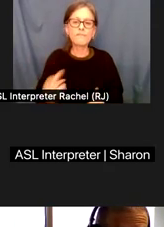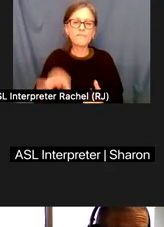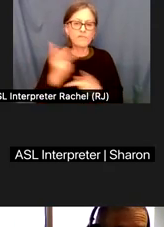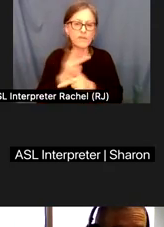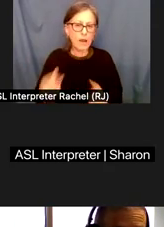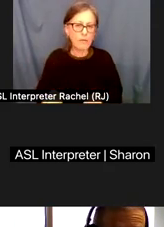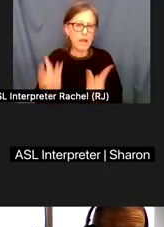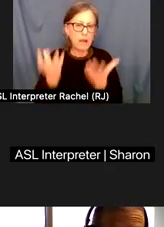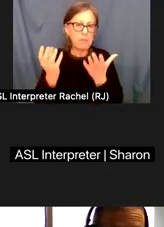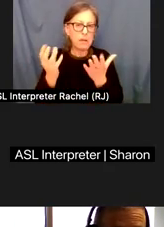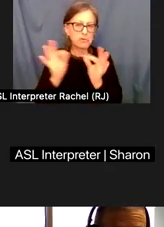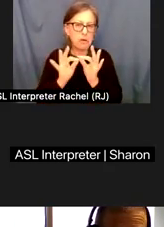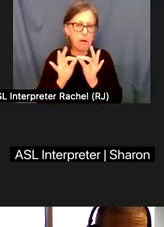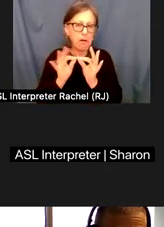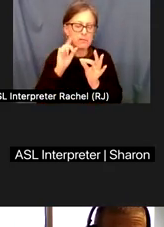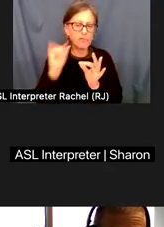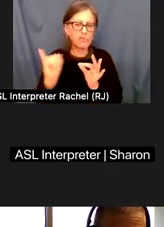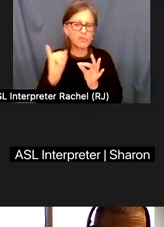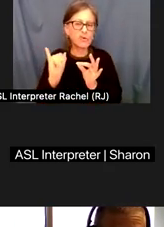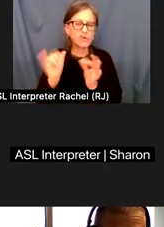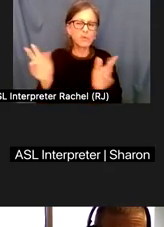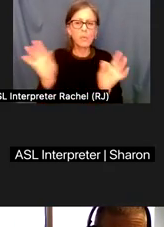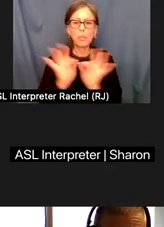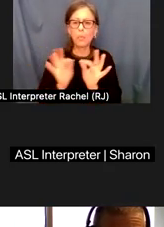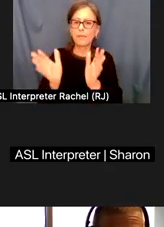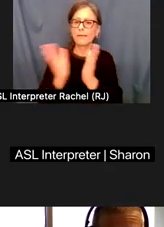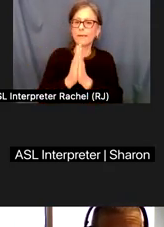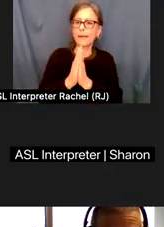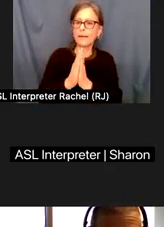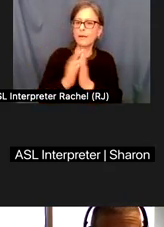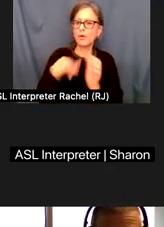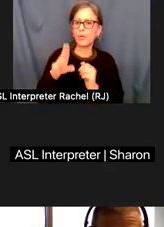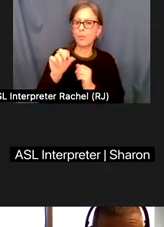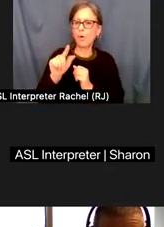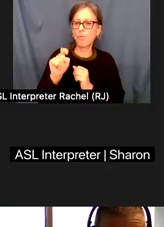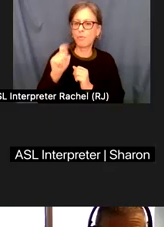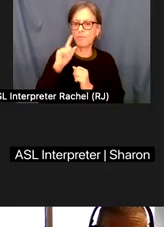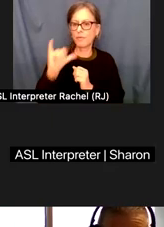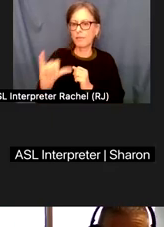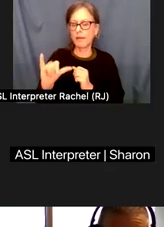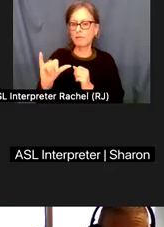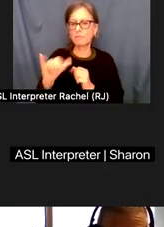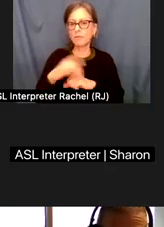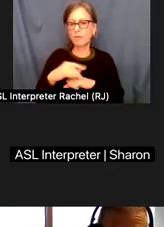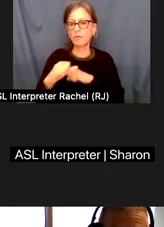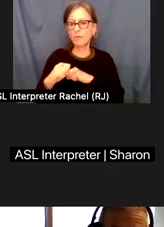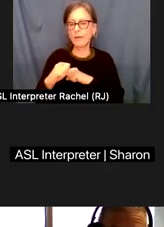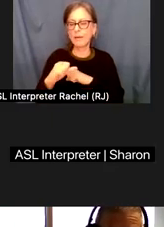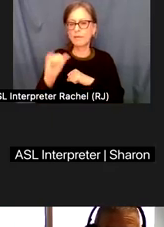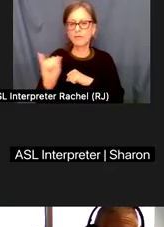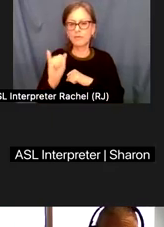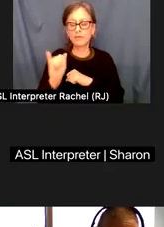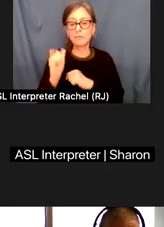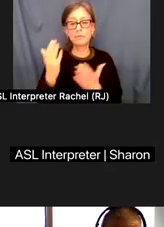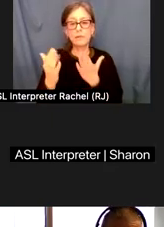encourage you to get a quote from your insurance broker of how much it would cost for earthquake insurance. Deductible may be